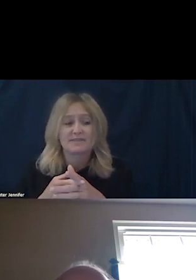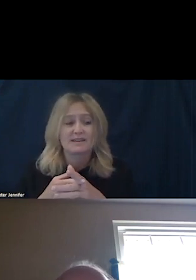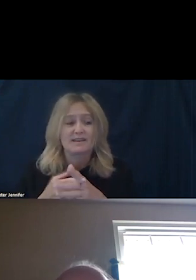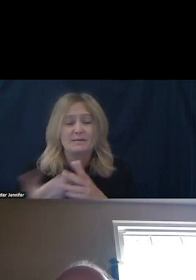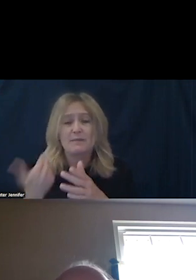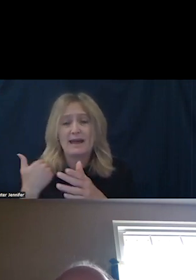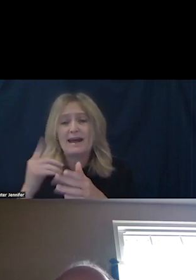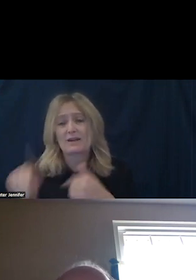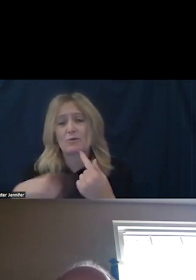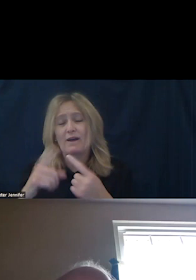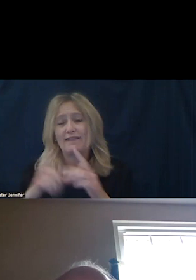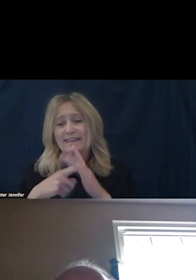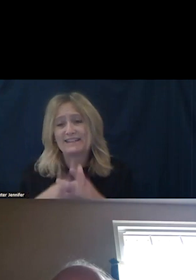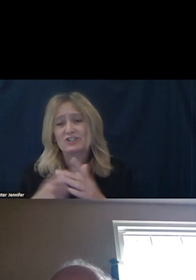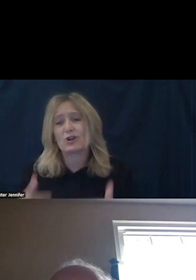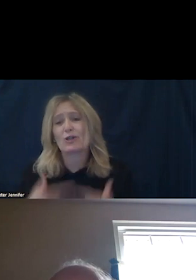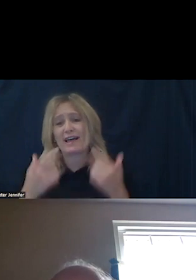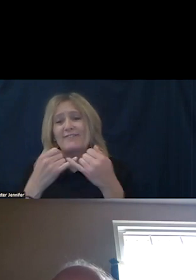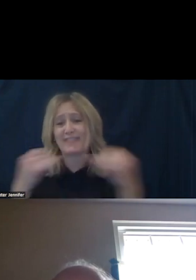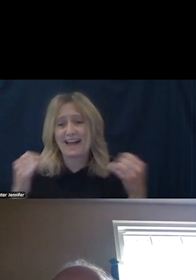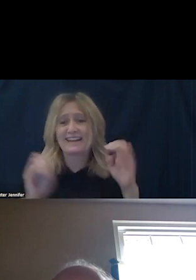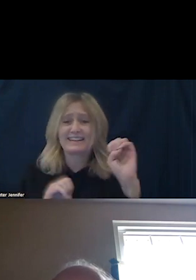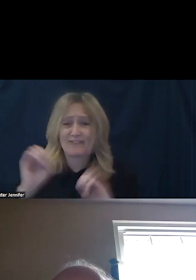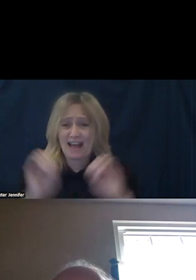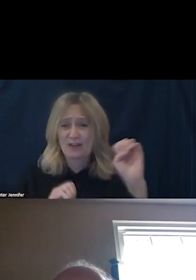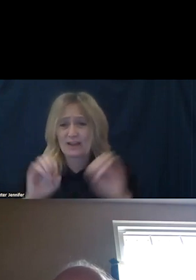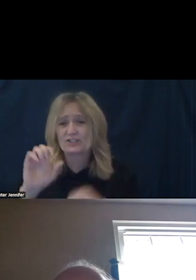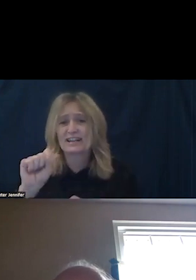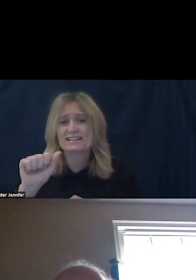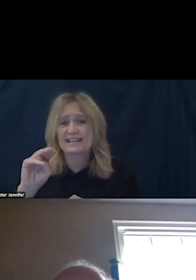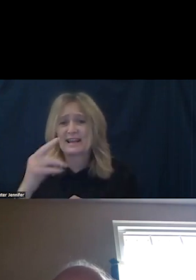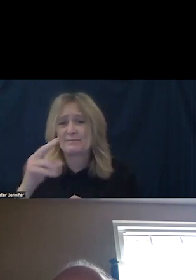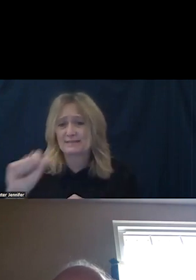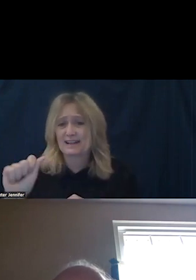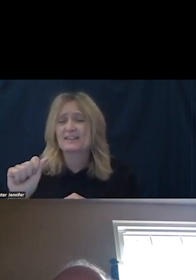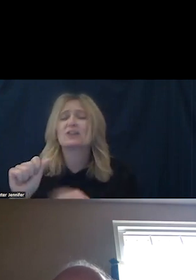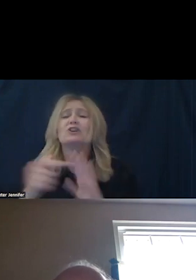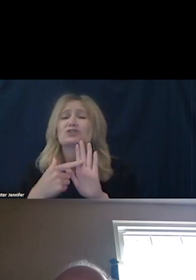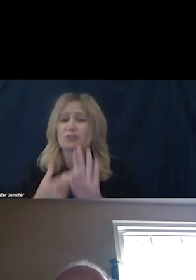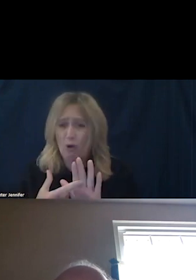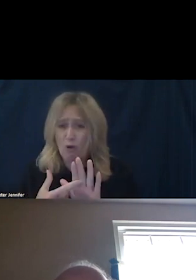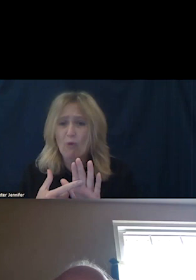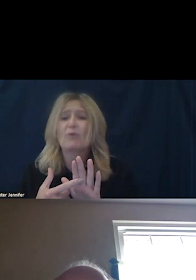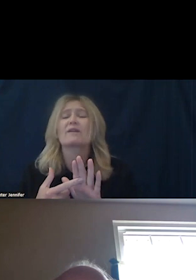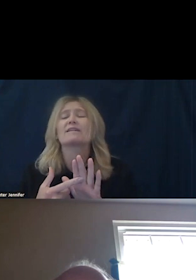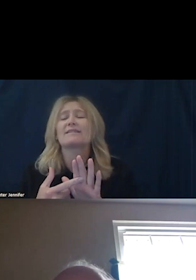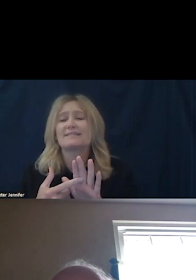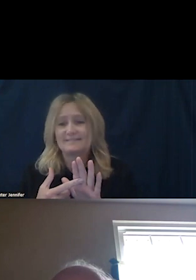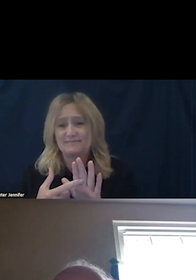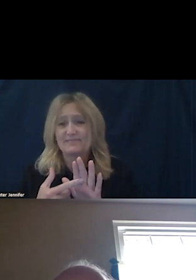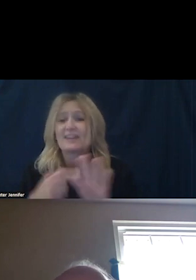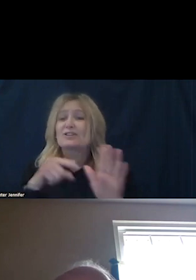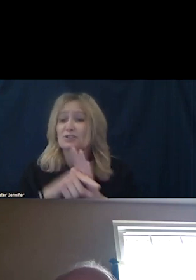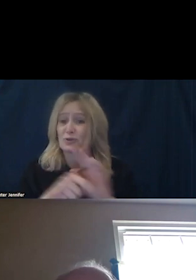initial Lifeline evaluations that SAMHSA funded showed that while